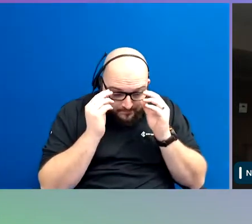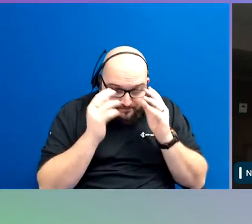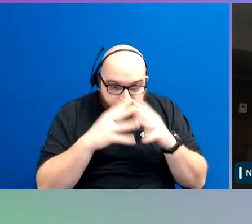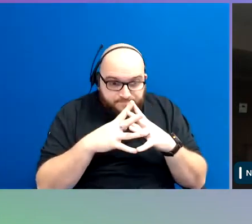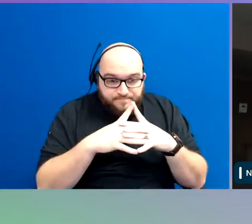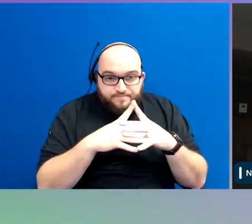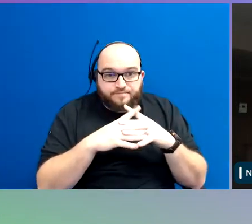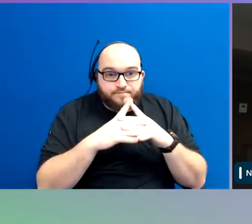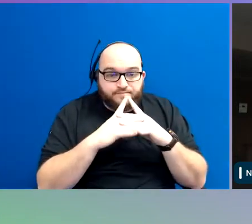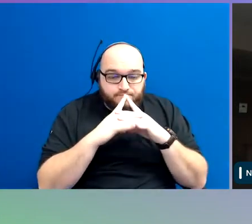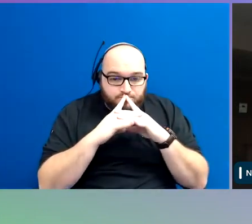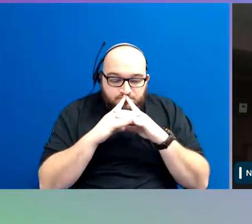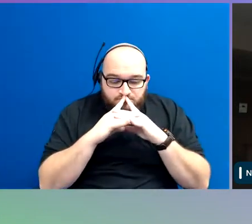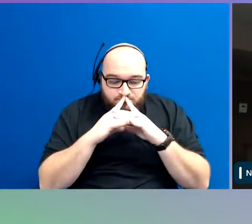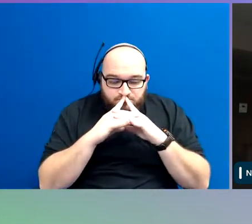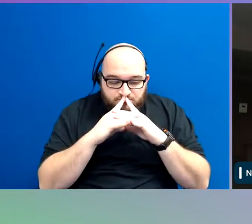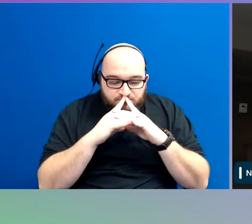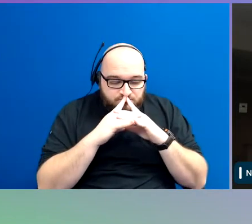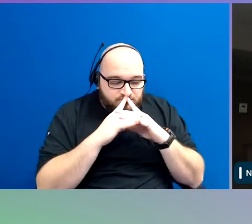I think